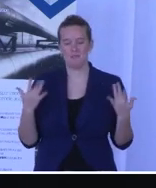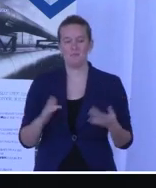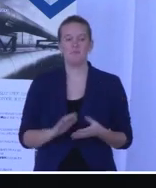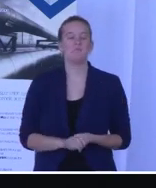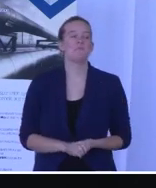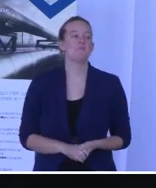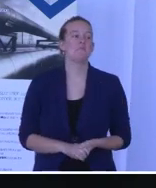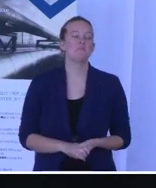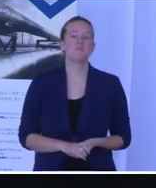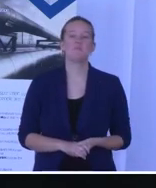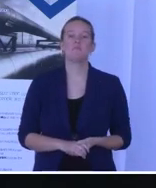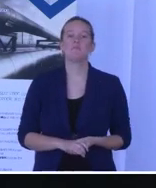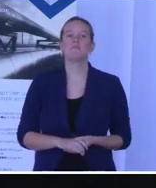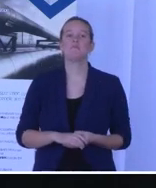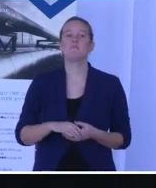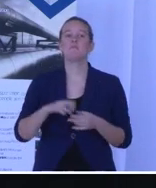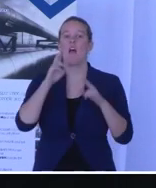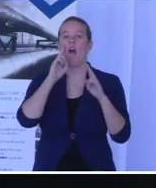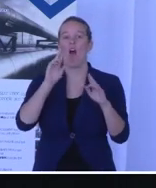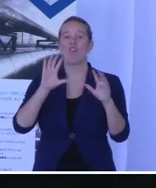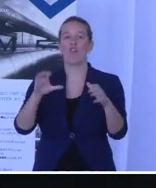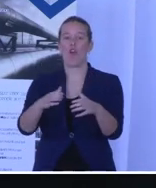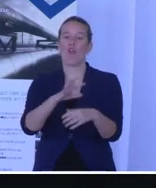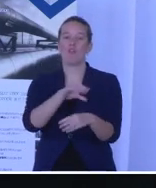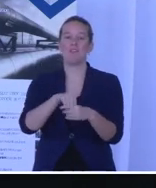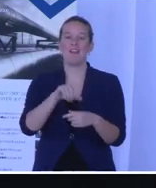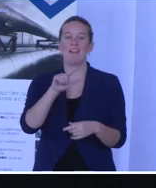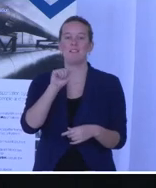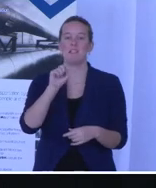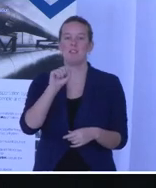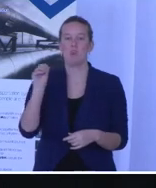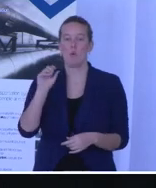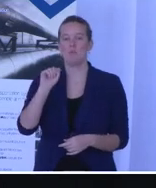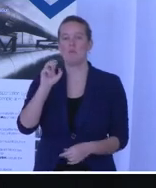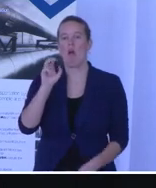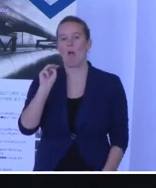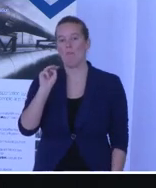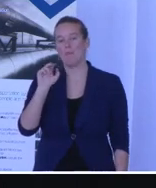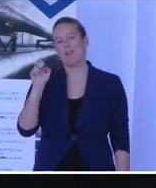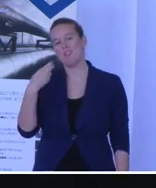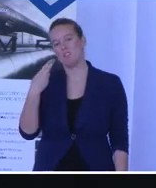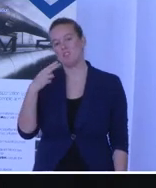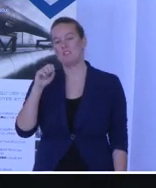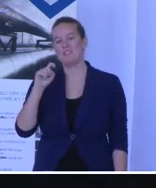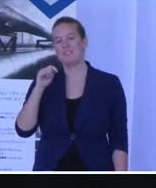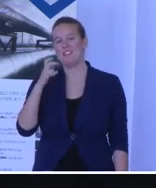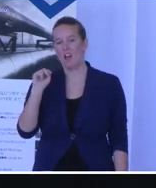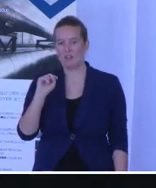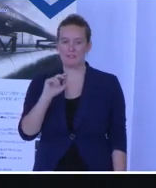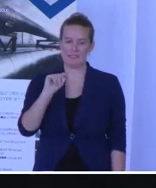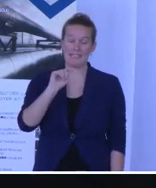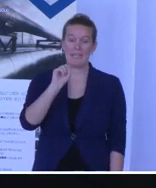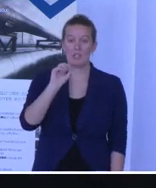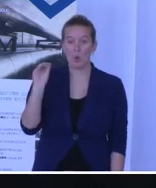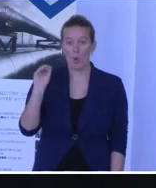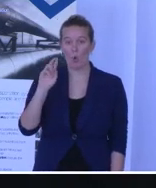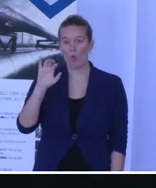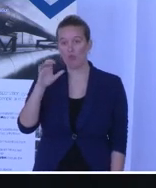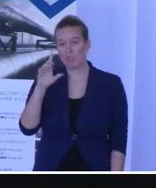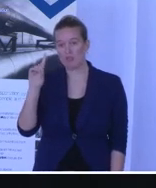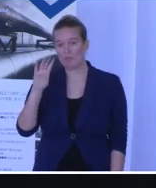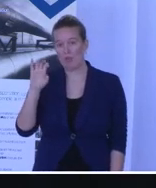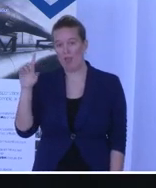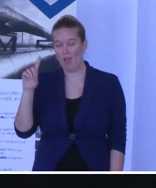The honor guard includes LTSO Thomas Stein, TSO Richard